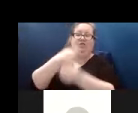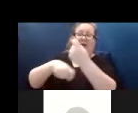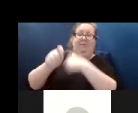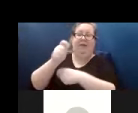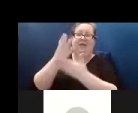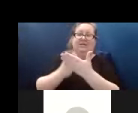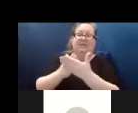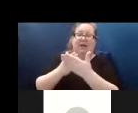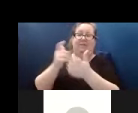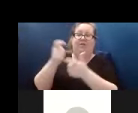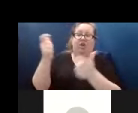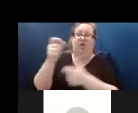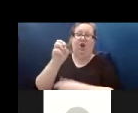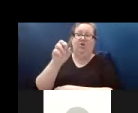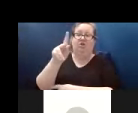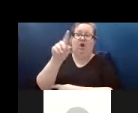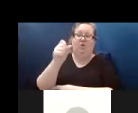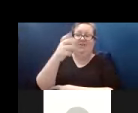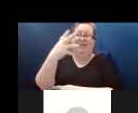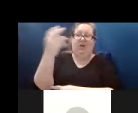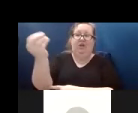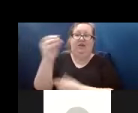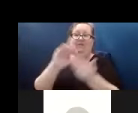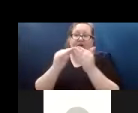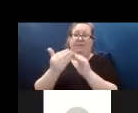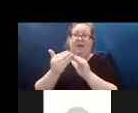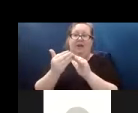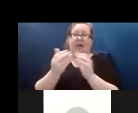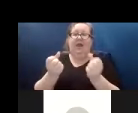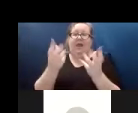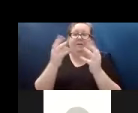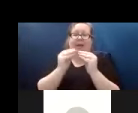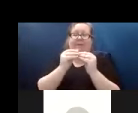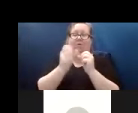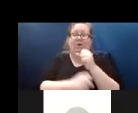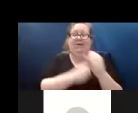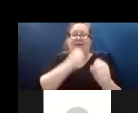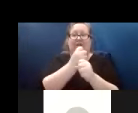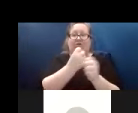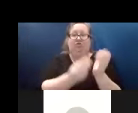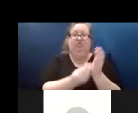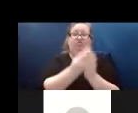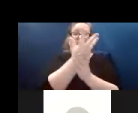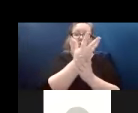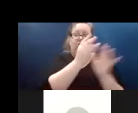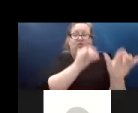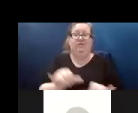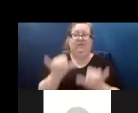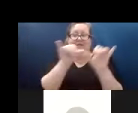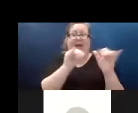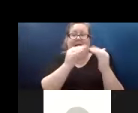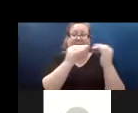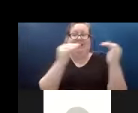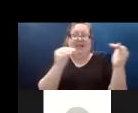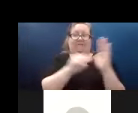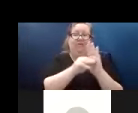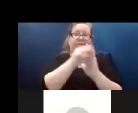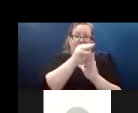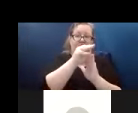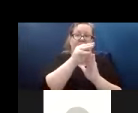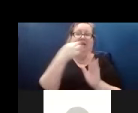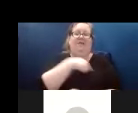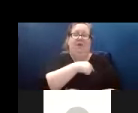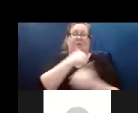are leaving the community and are going to take many more years to grow to the same level of maturity that we